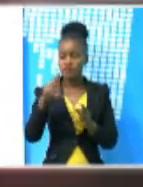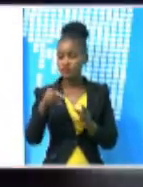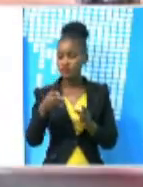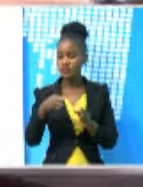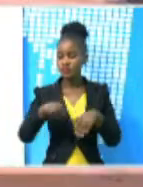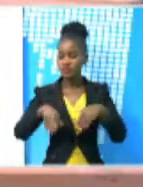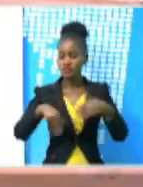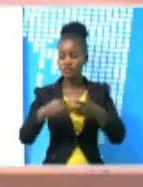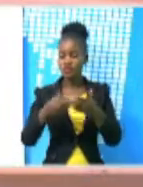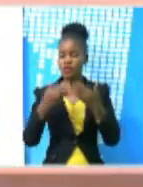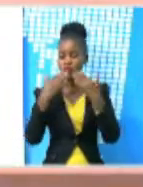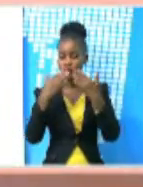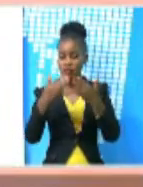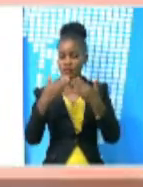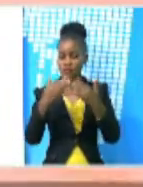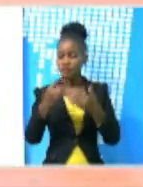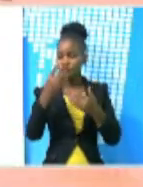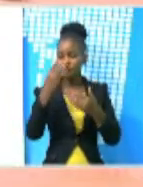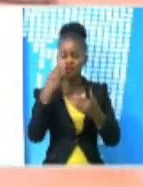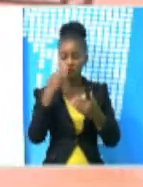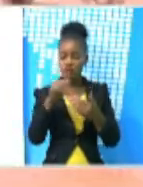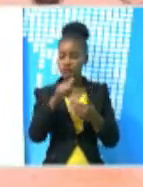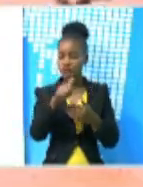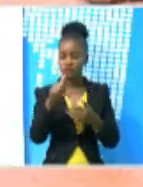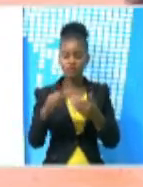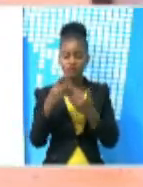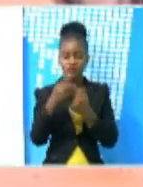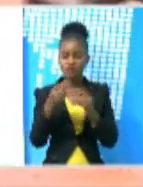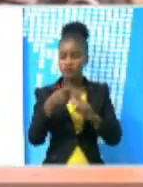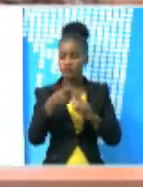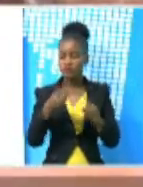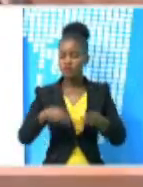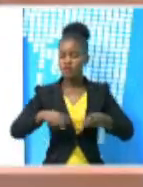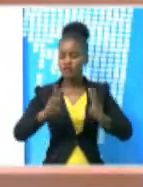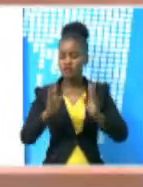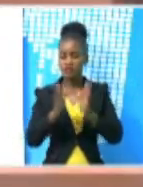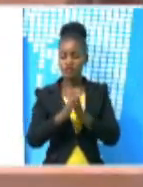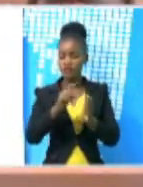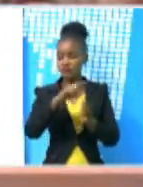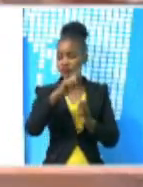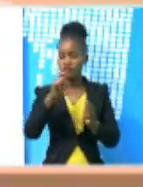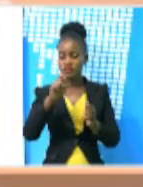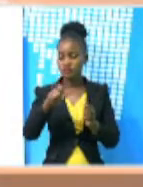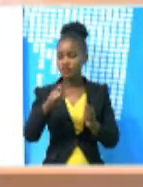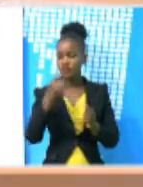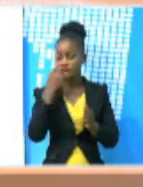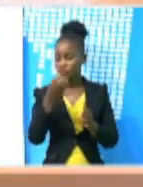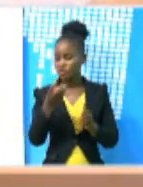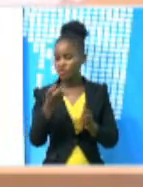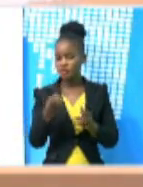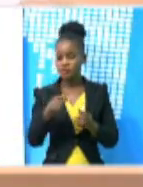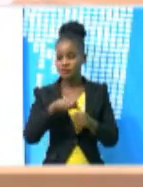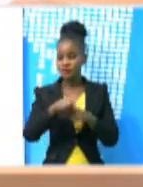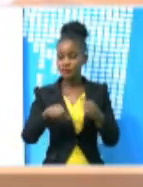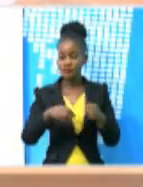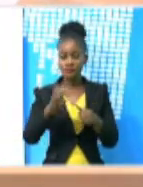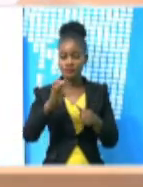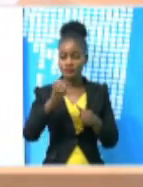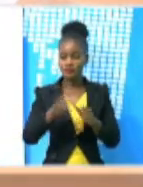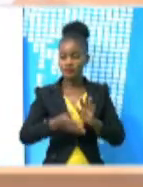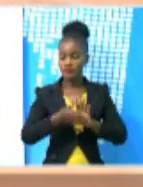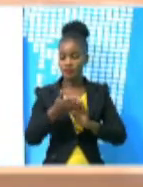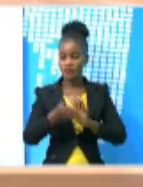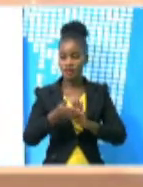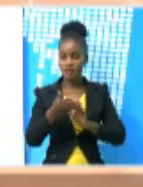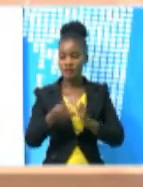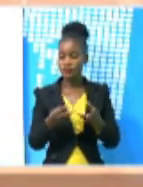with the 1 billion shillings allocated to each district from the road fund, but caution Ministry of Finance about the ease of releasing